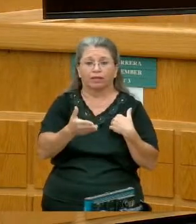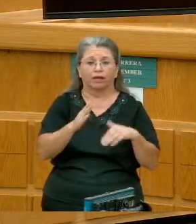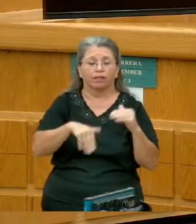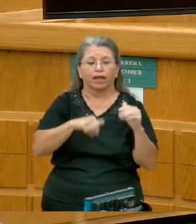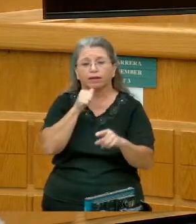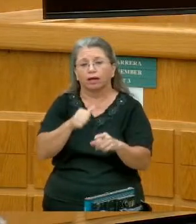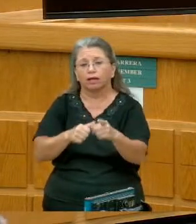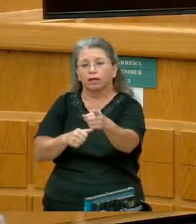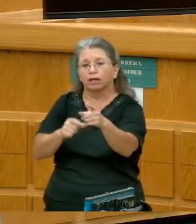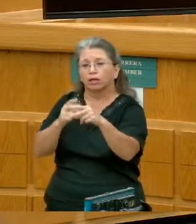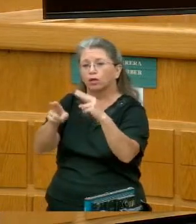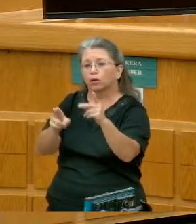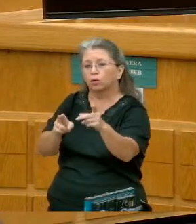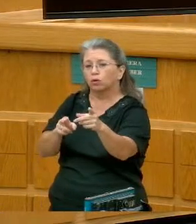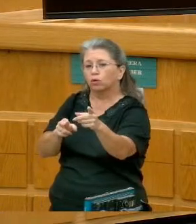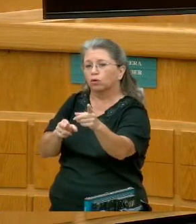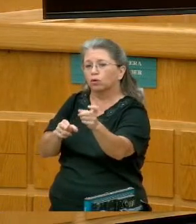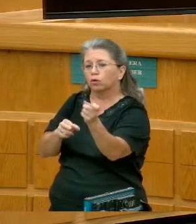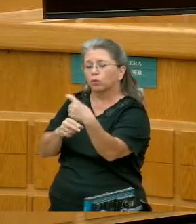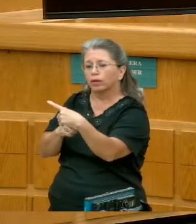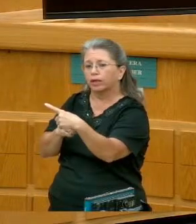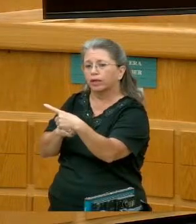sir.